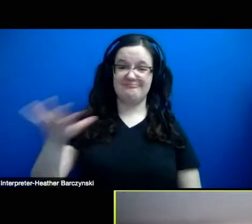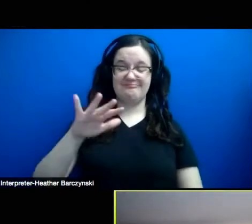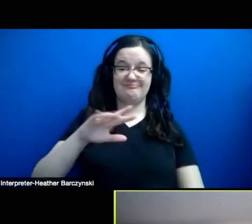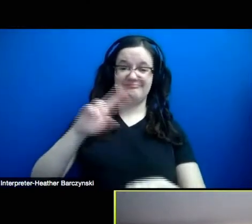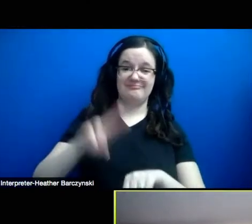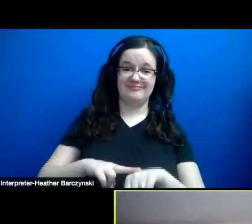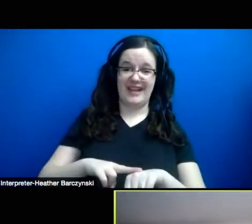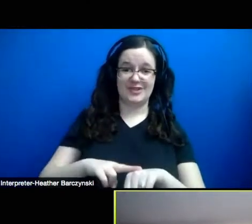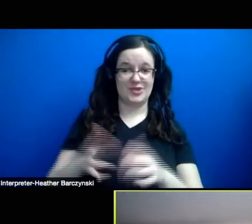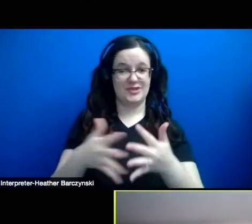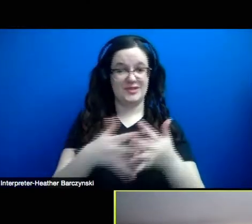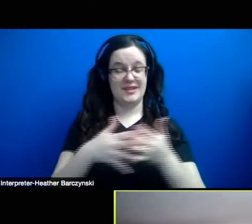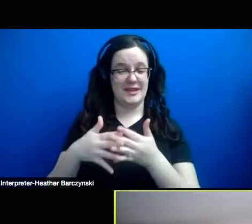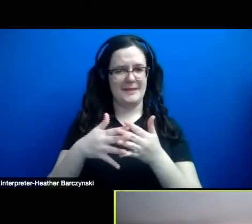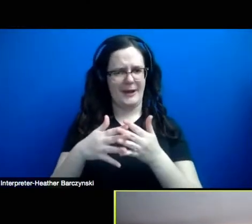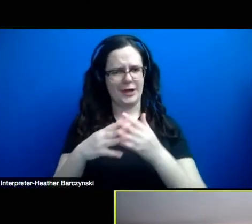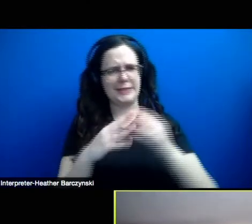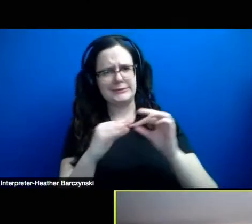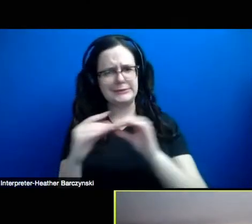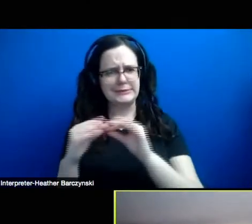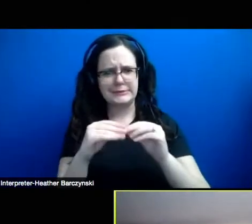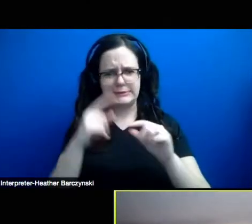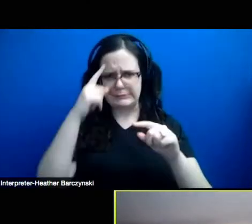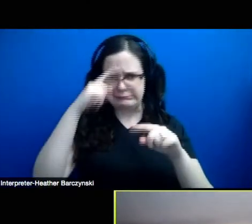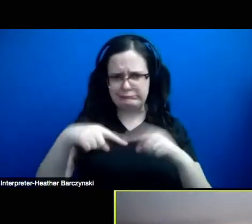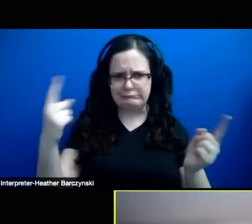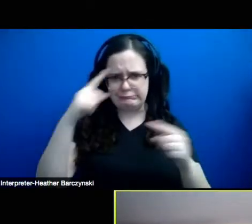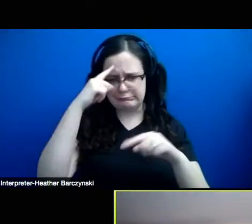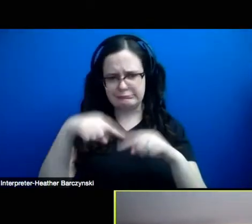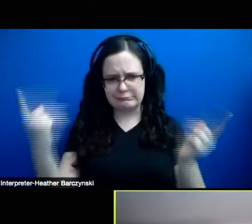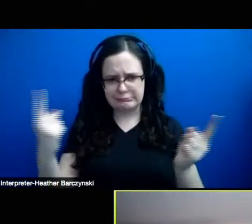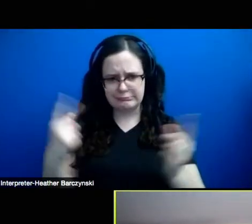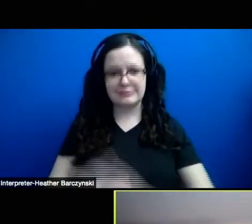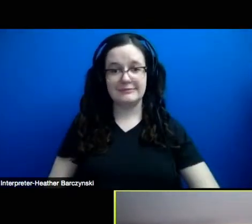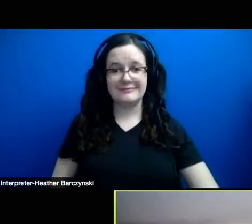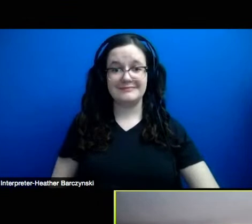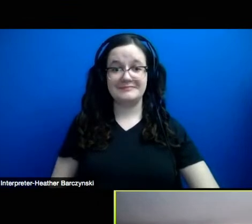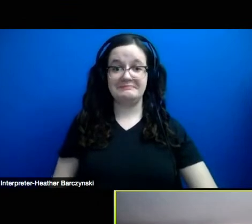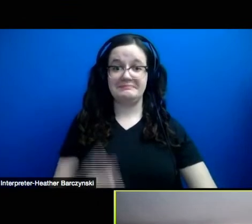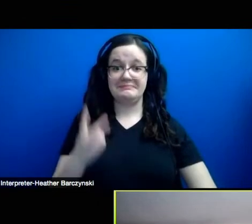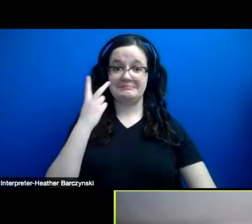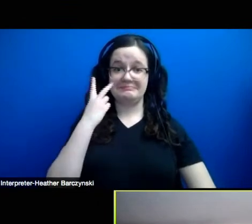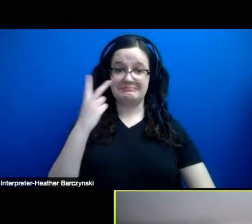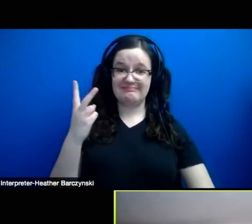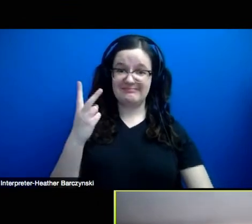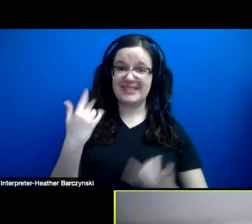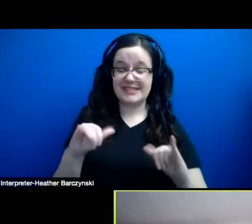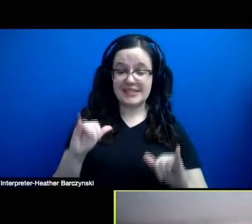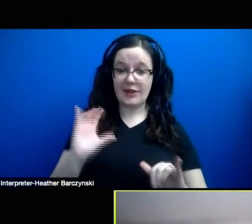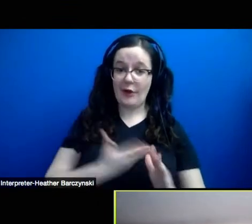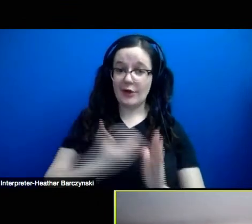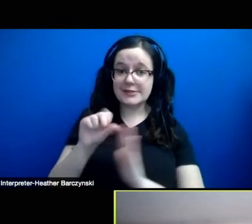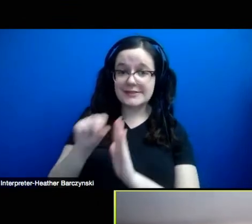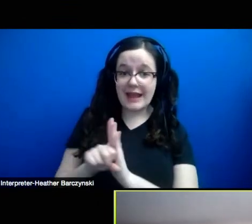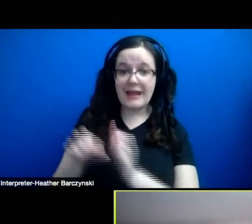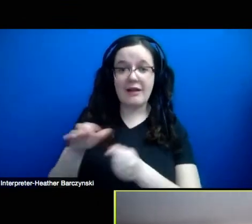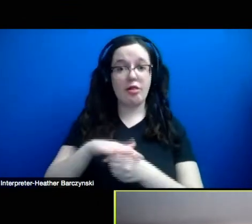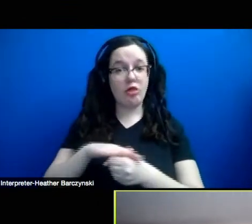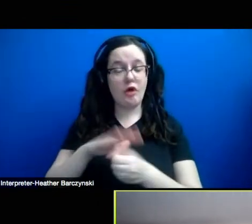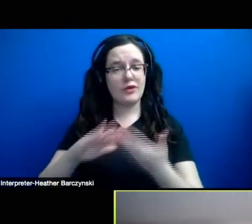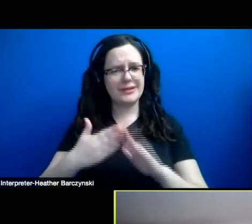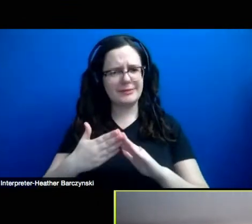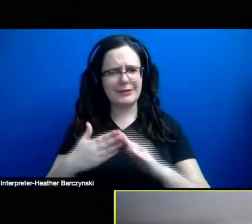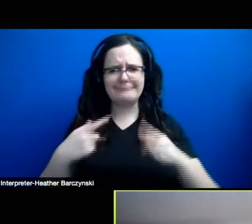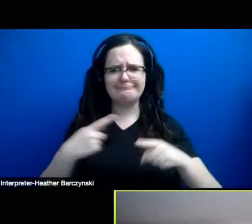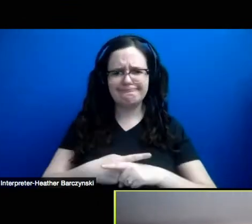conversation, where we see these things even resident in our state and local communities, we believe that this